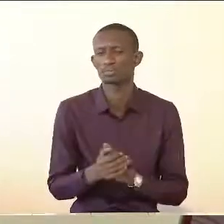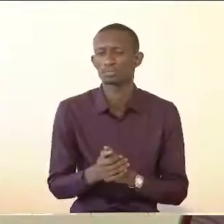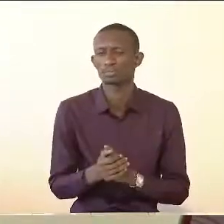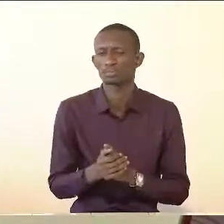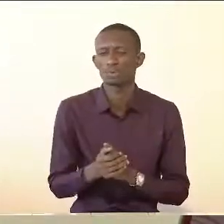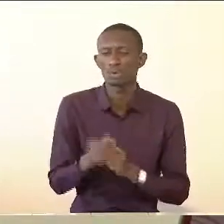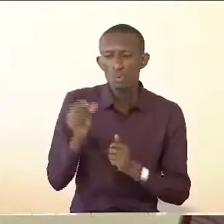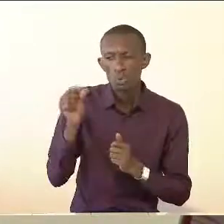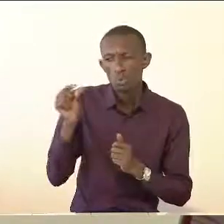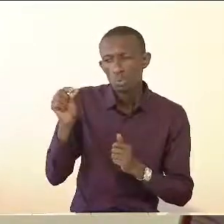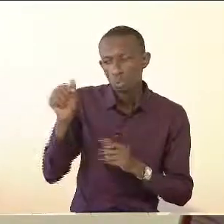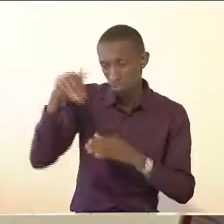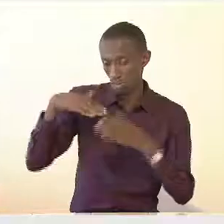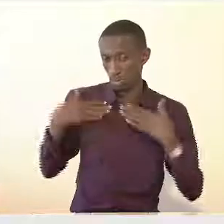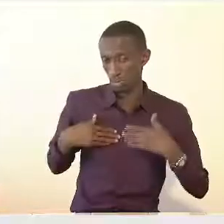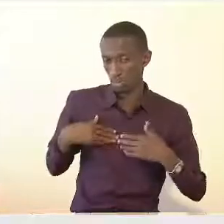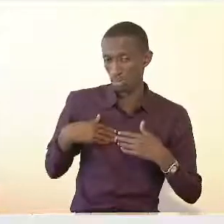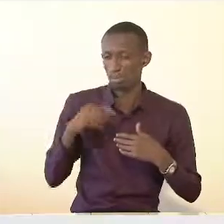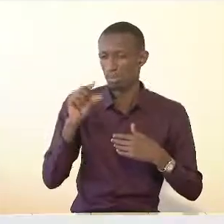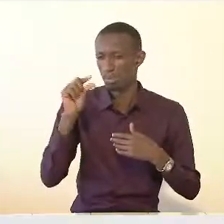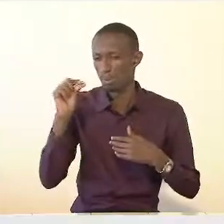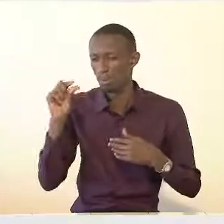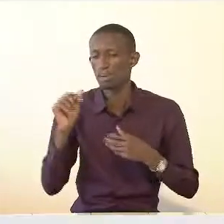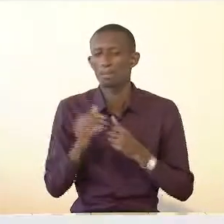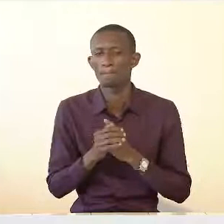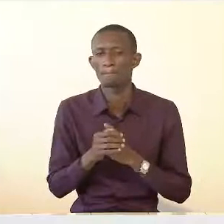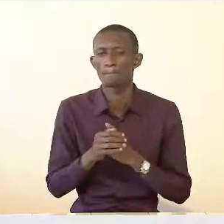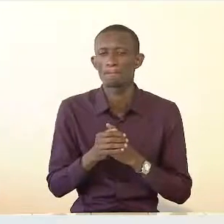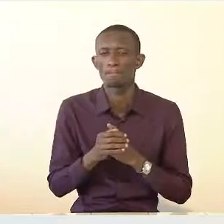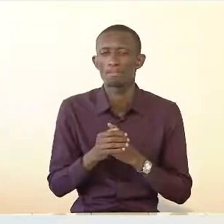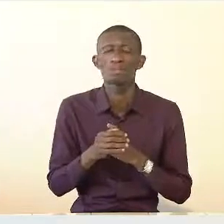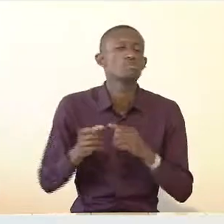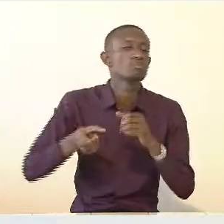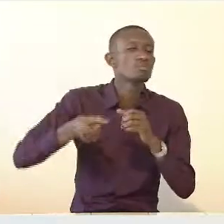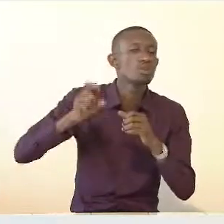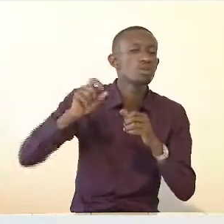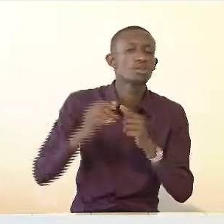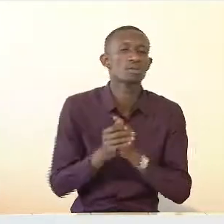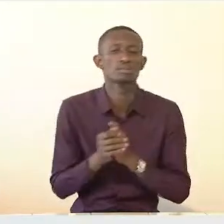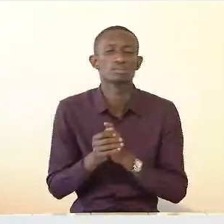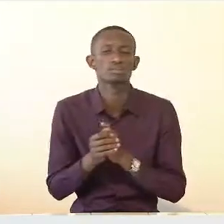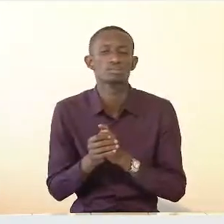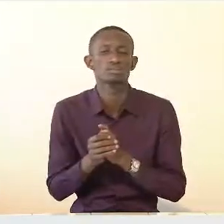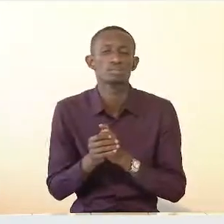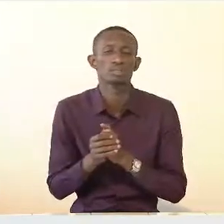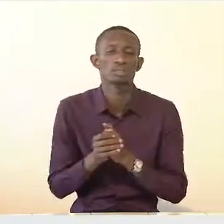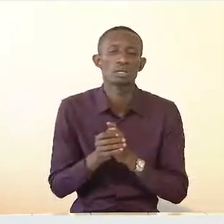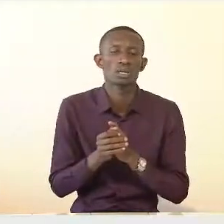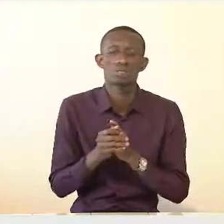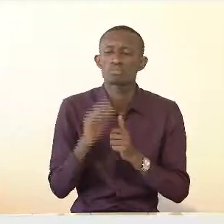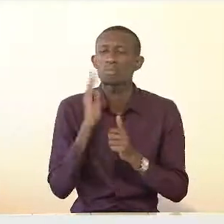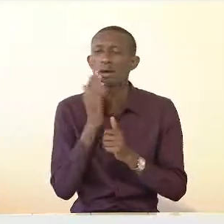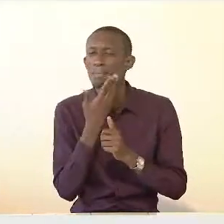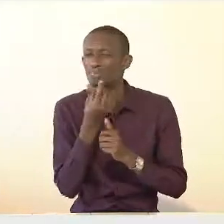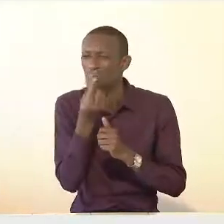gland, and increases the rate of heat production in the liver. So once adrenaline hormone is produced, and